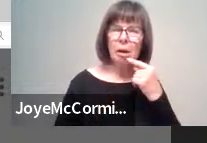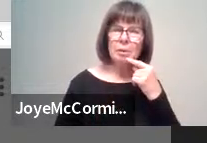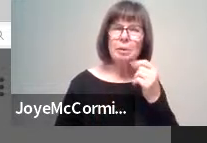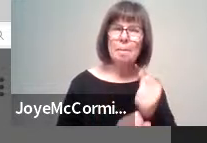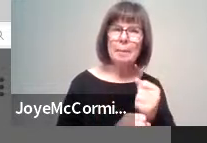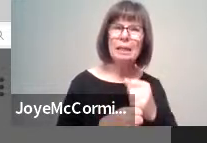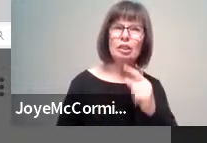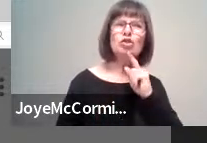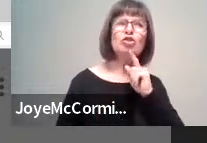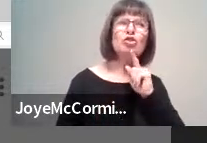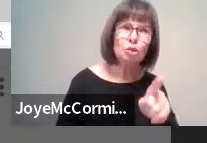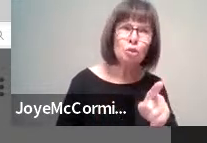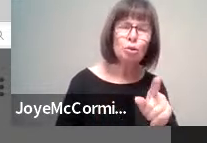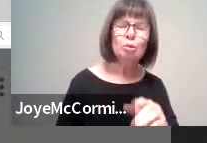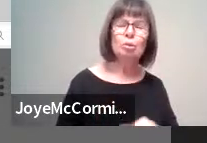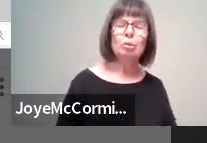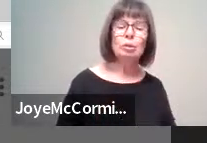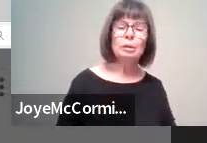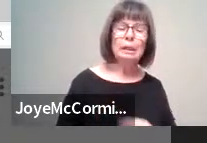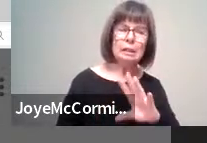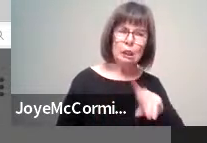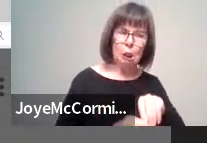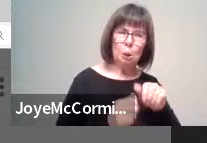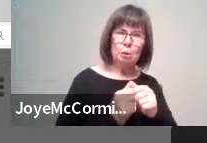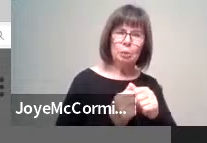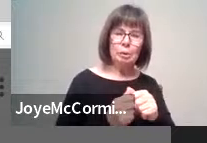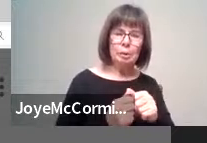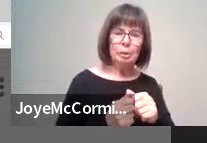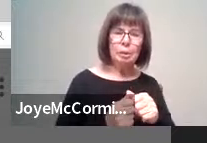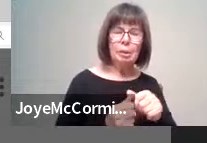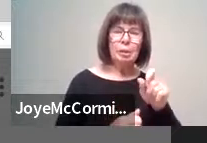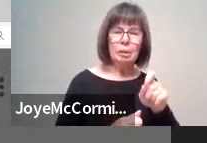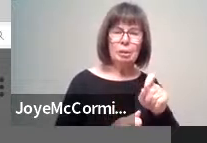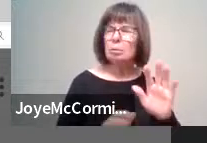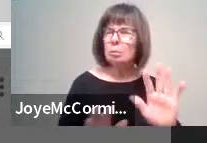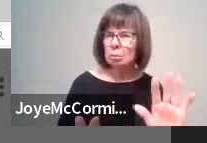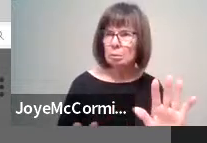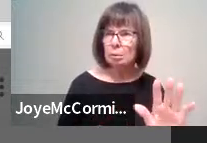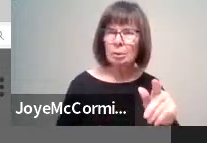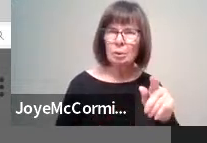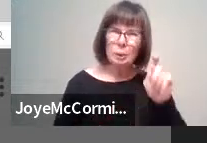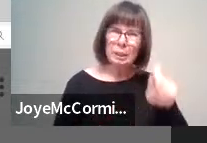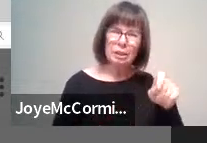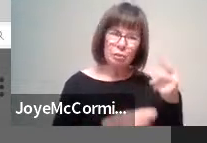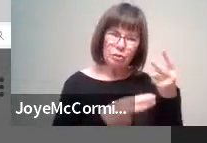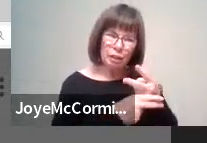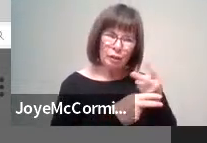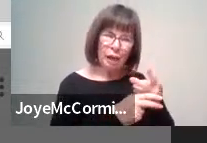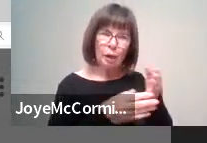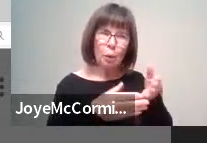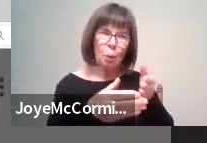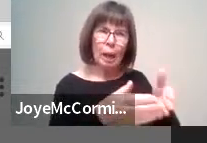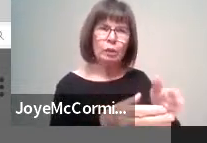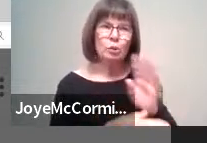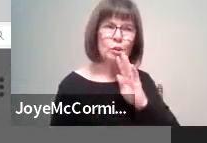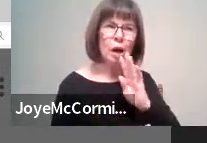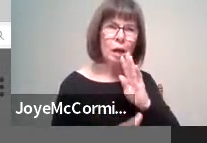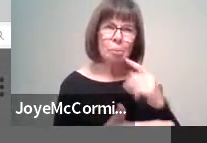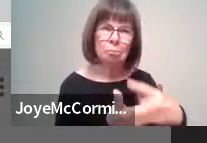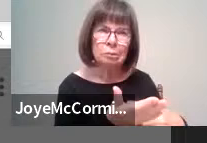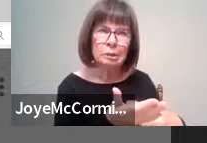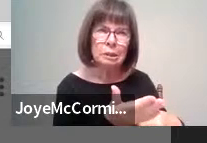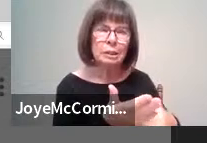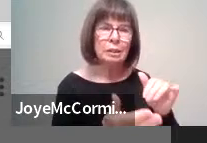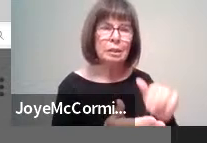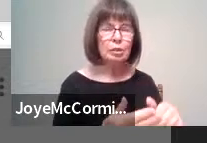it's in here, that we need to figure out a way of talking about this so that every time we come up,